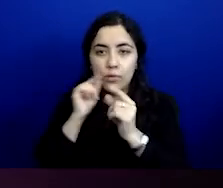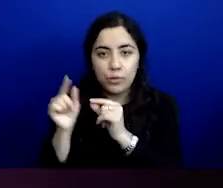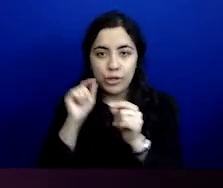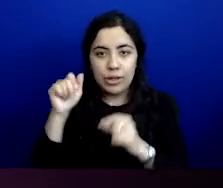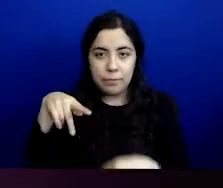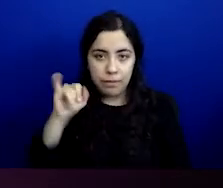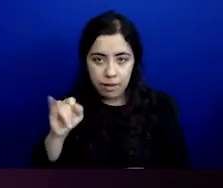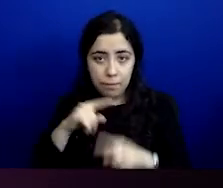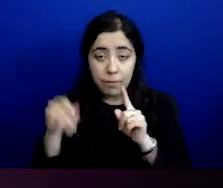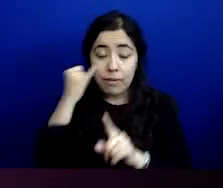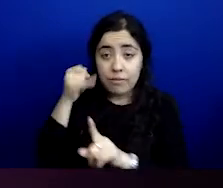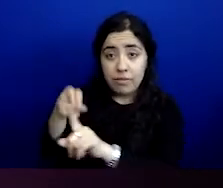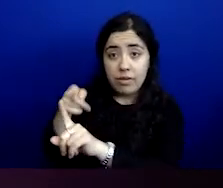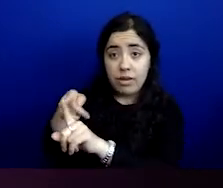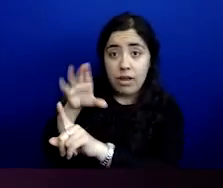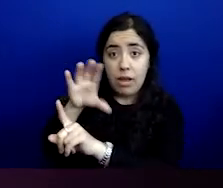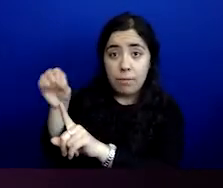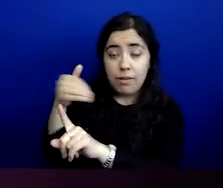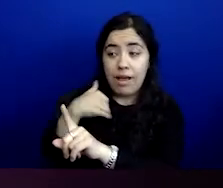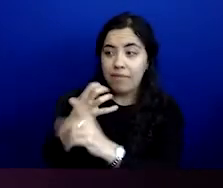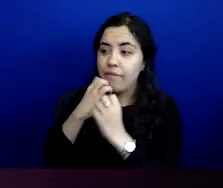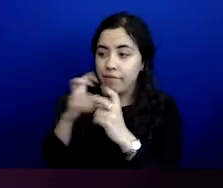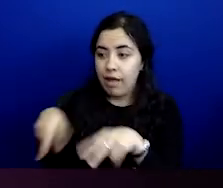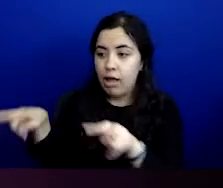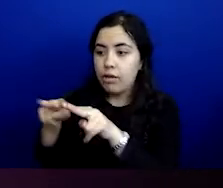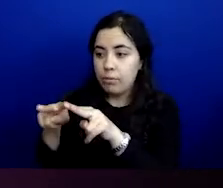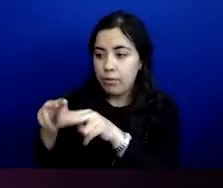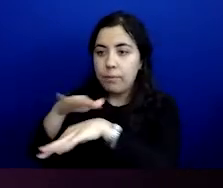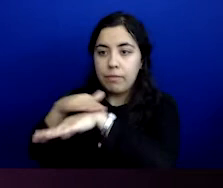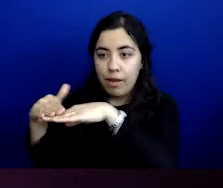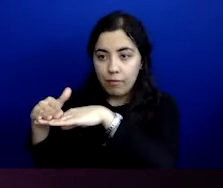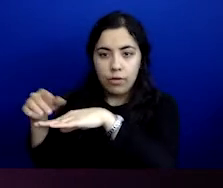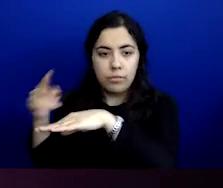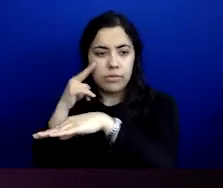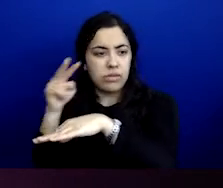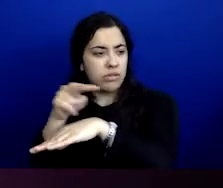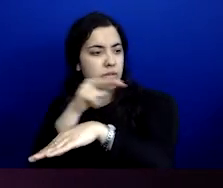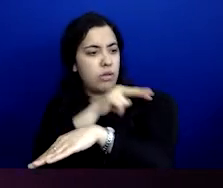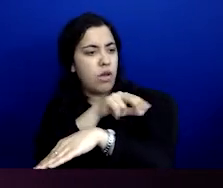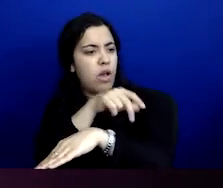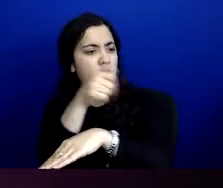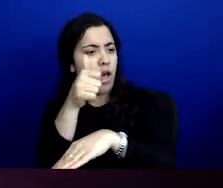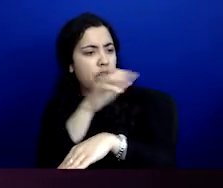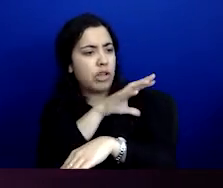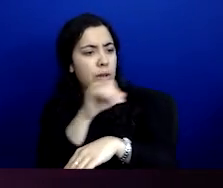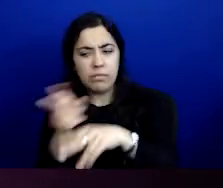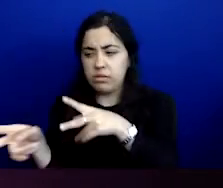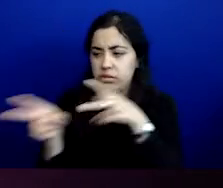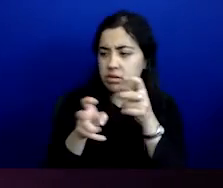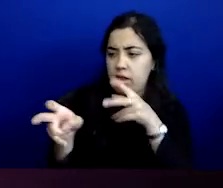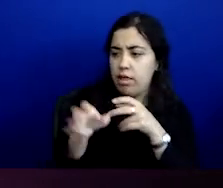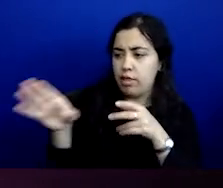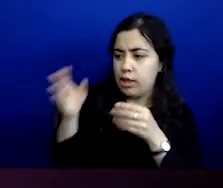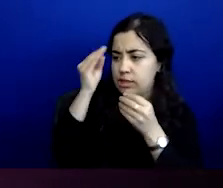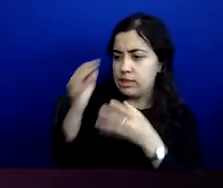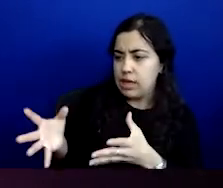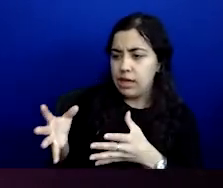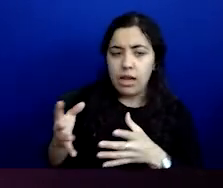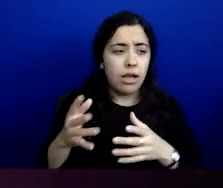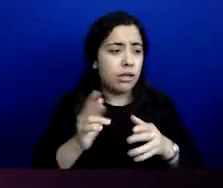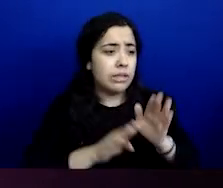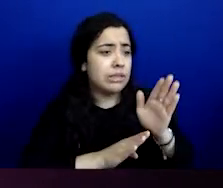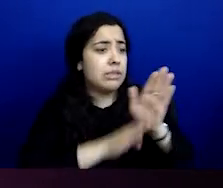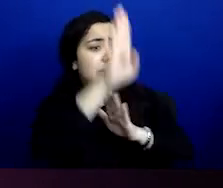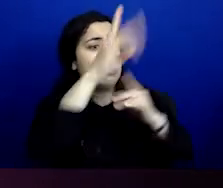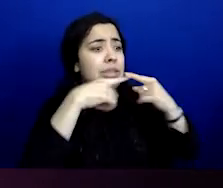very valuable platform and they start seeing other companies building more successful platforms using their data, then they just decide to cut